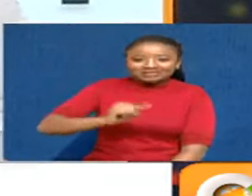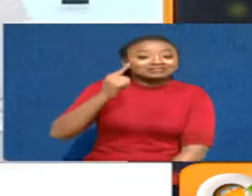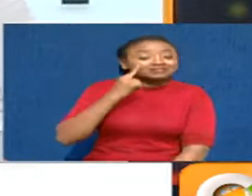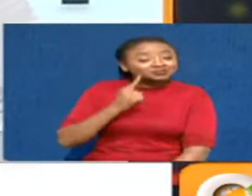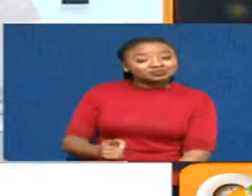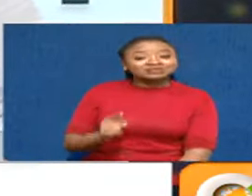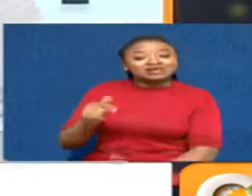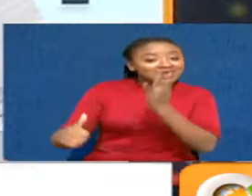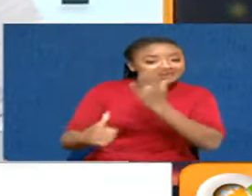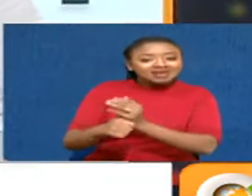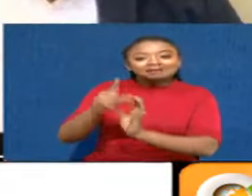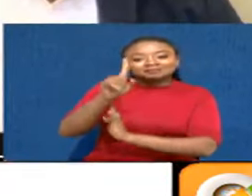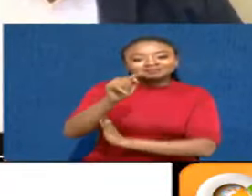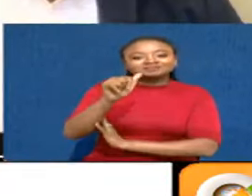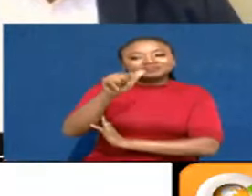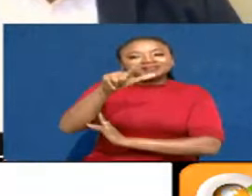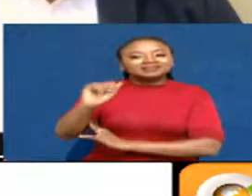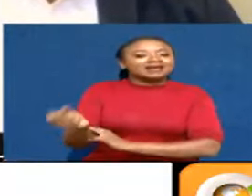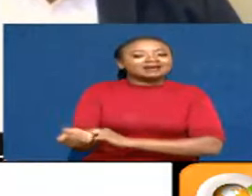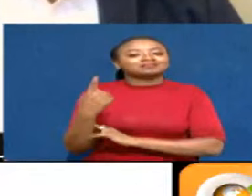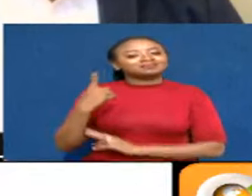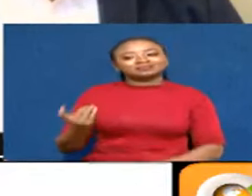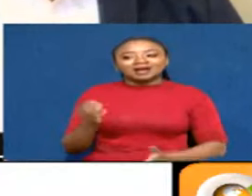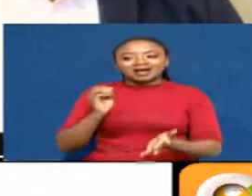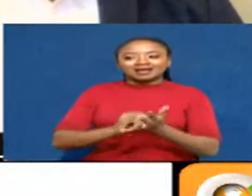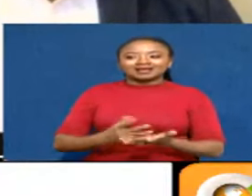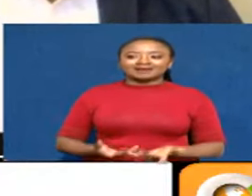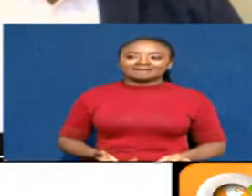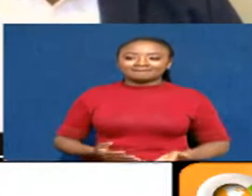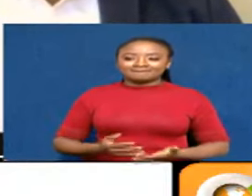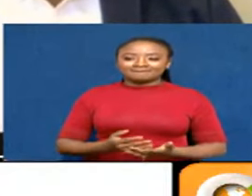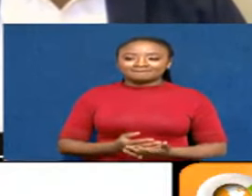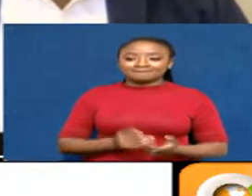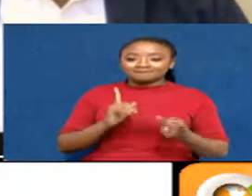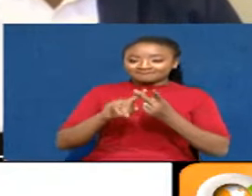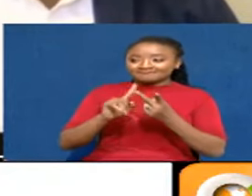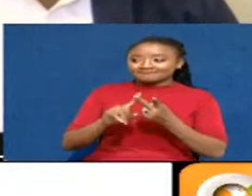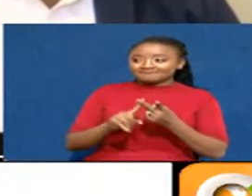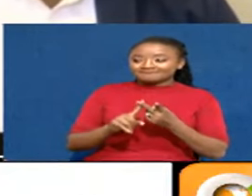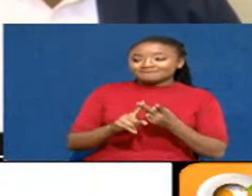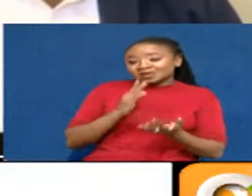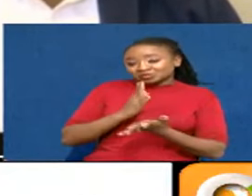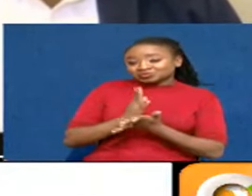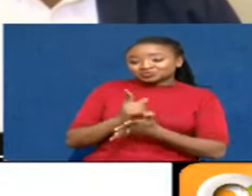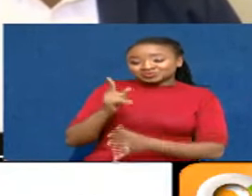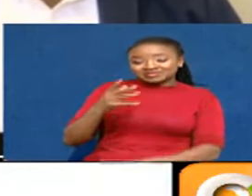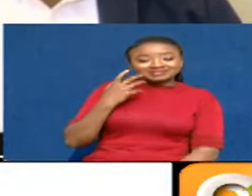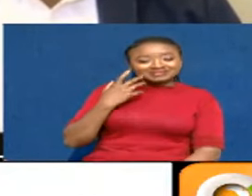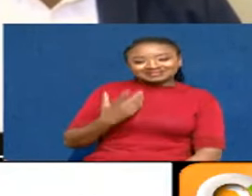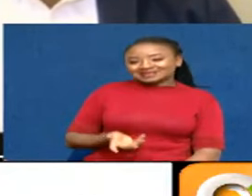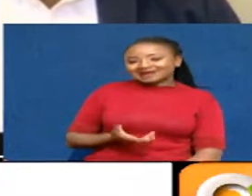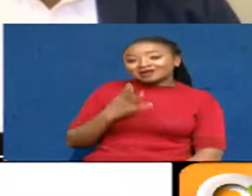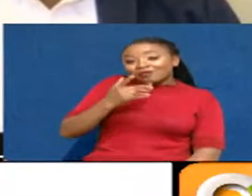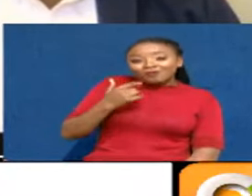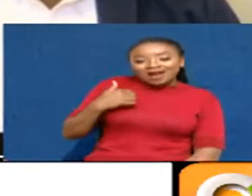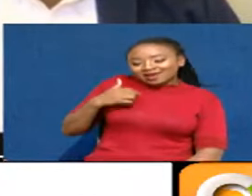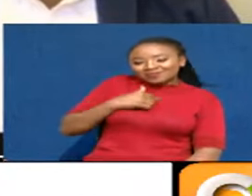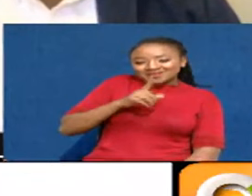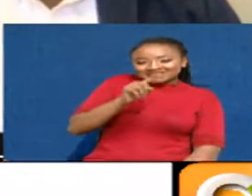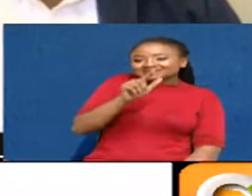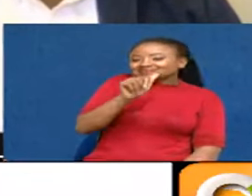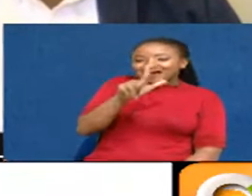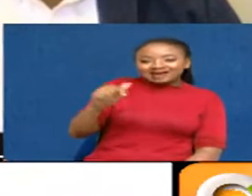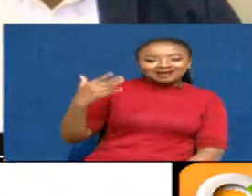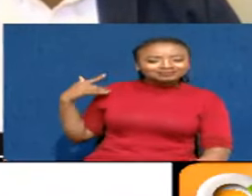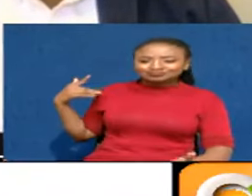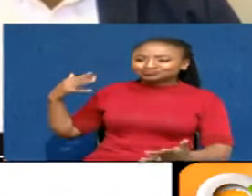Again, the name Tala comes up, Ivan. You know, it's an unfortunate curse of being one of the oldest